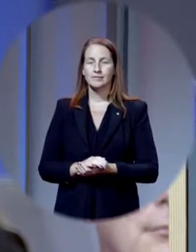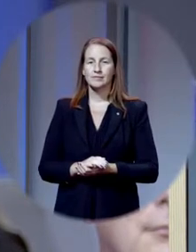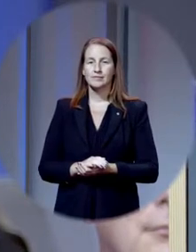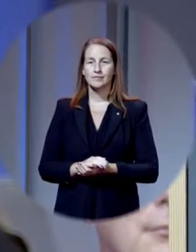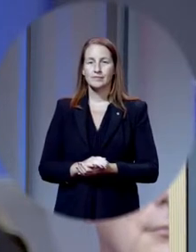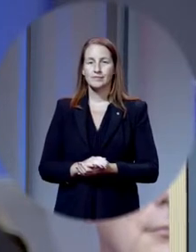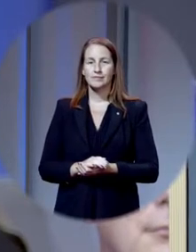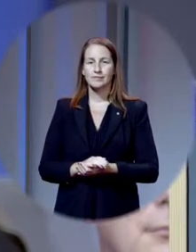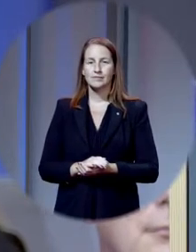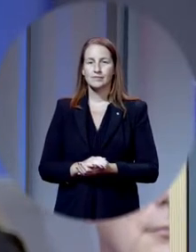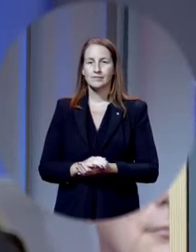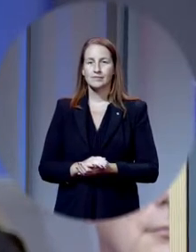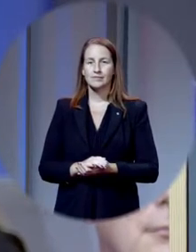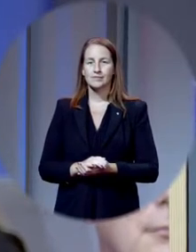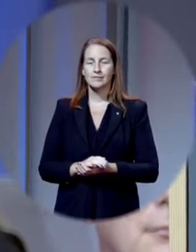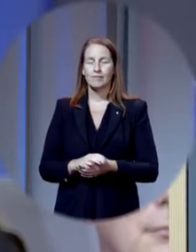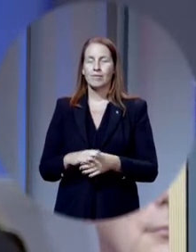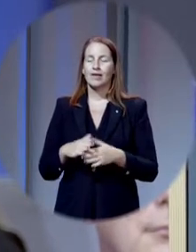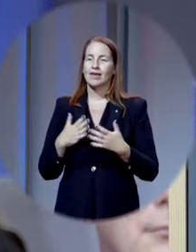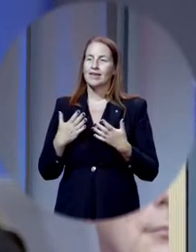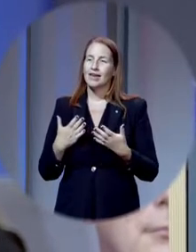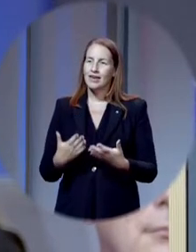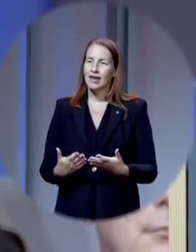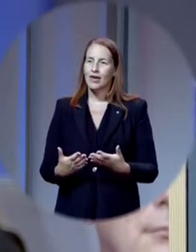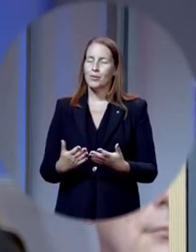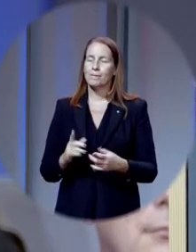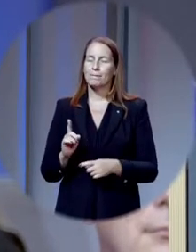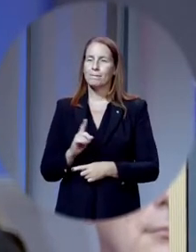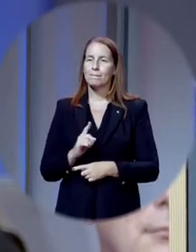But graduates, this is the time to look to the future.